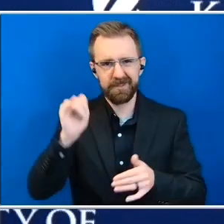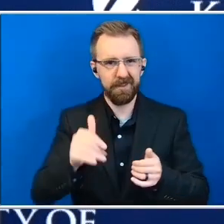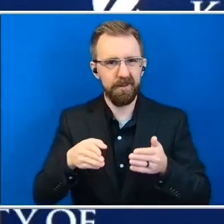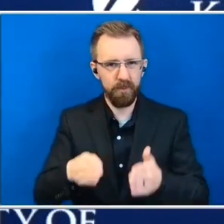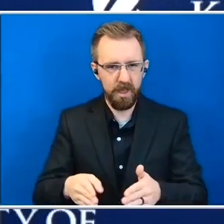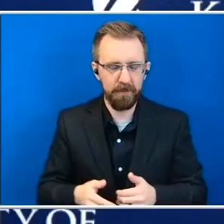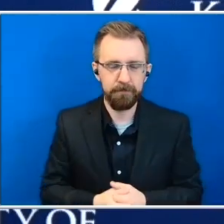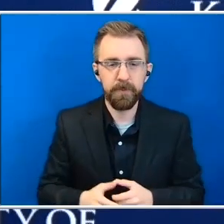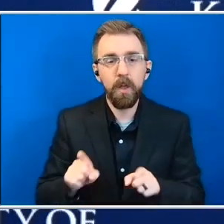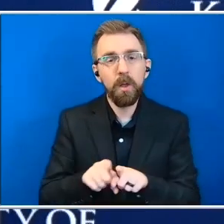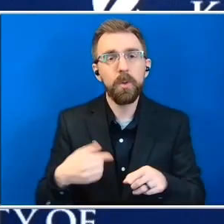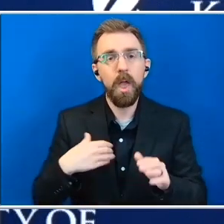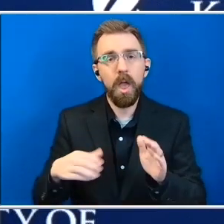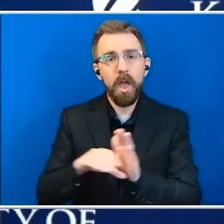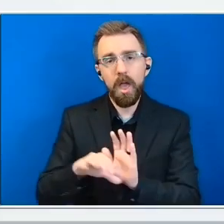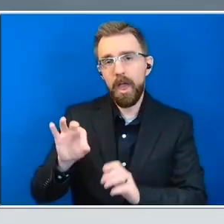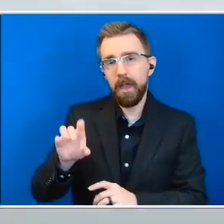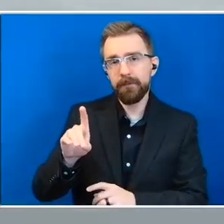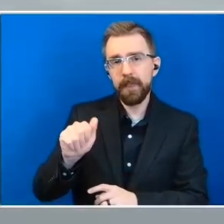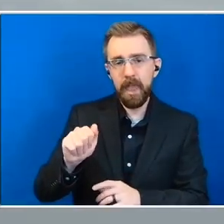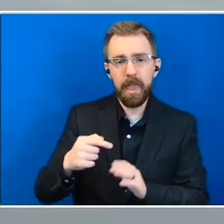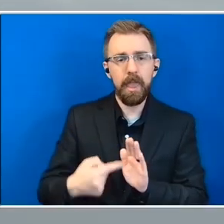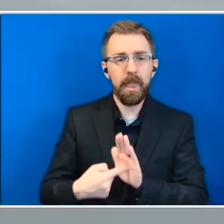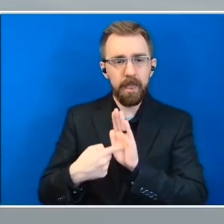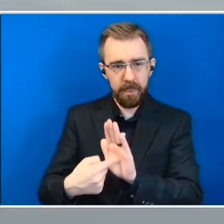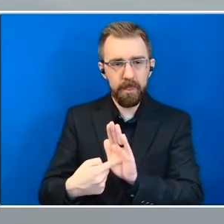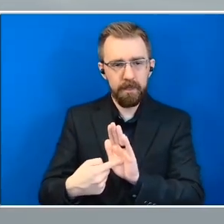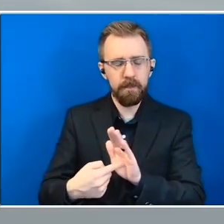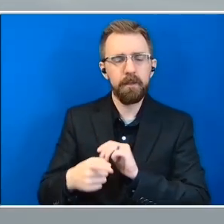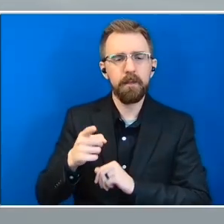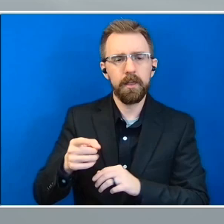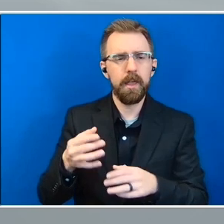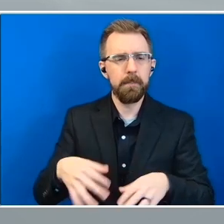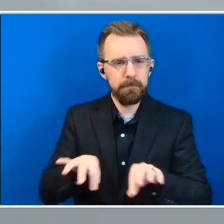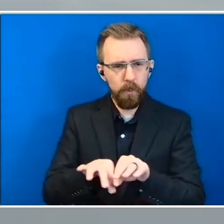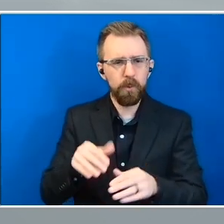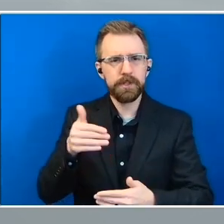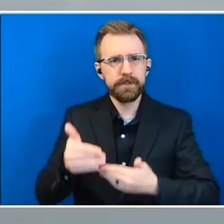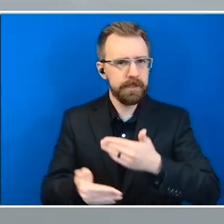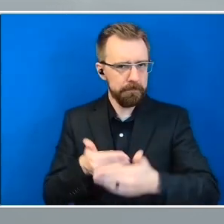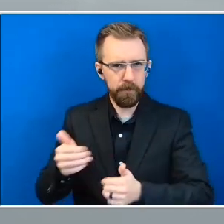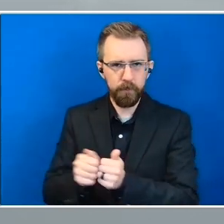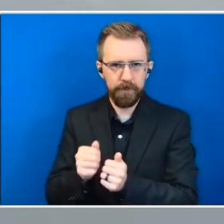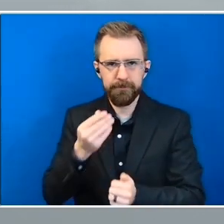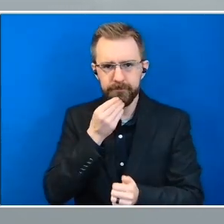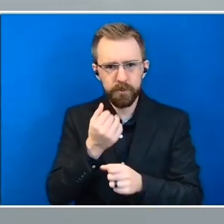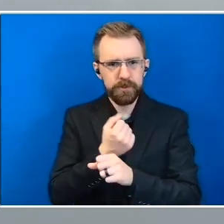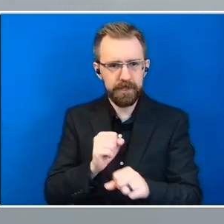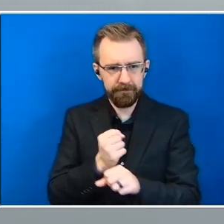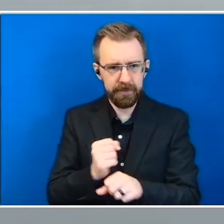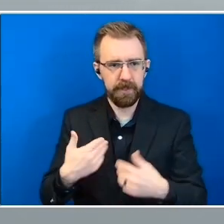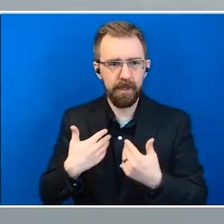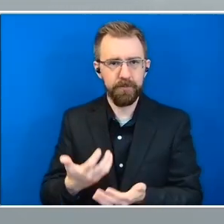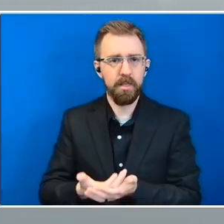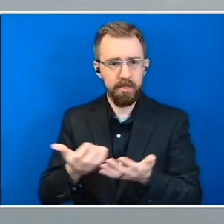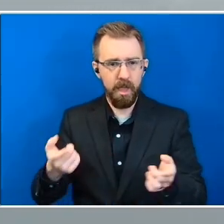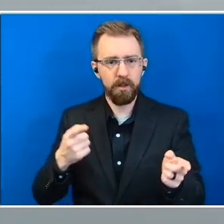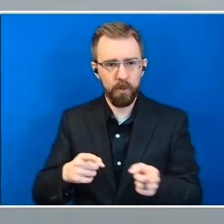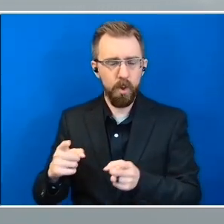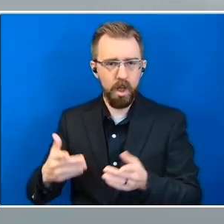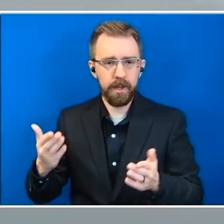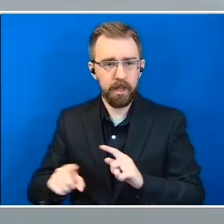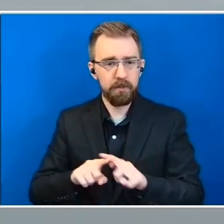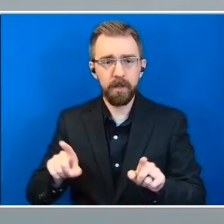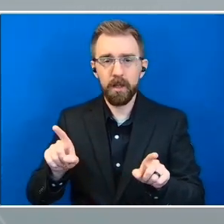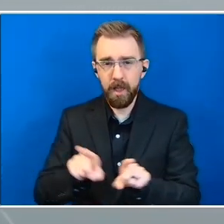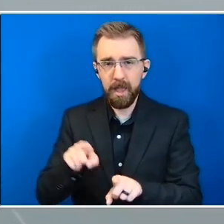from the FDA that illustrates the important steps in food safety. There's a lot here going on here, but just as Dr. Stites always